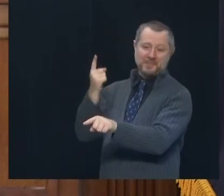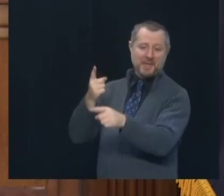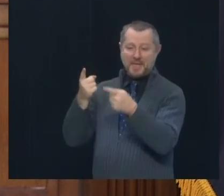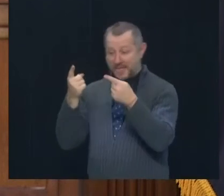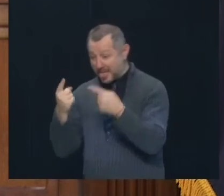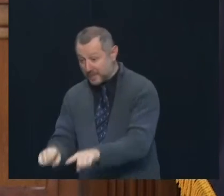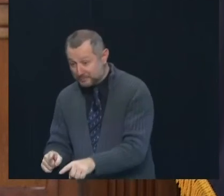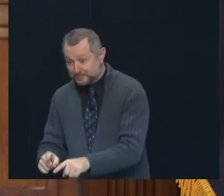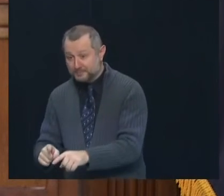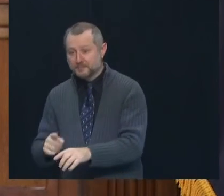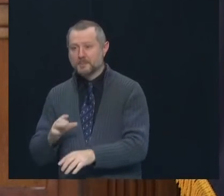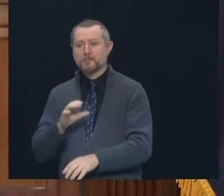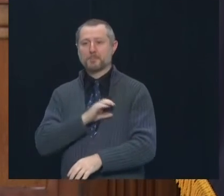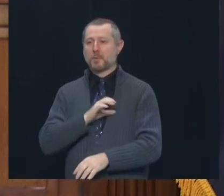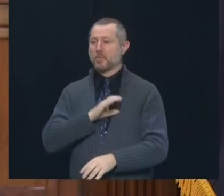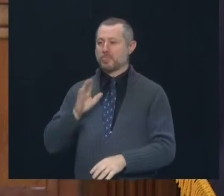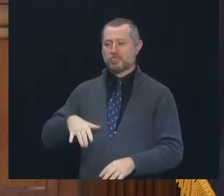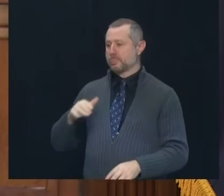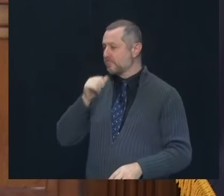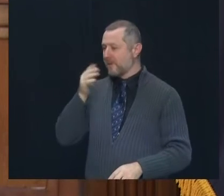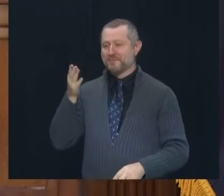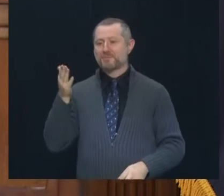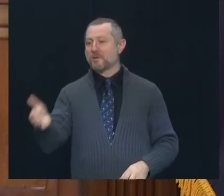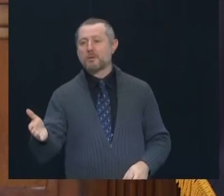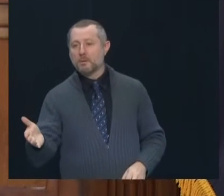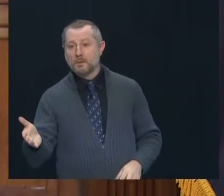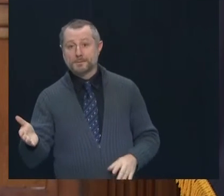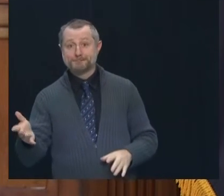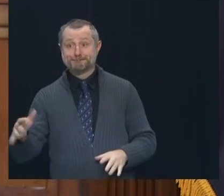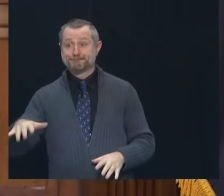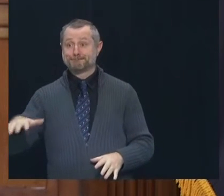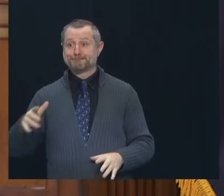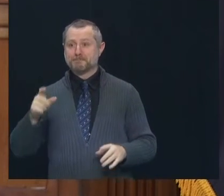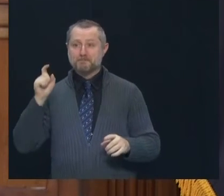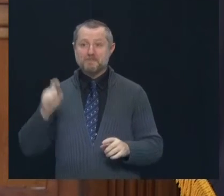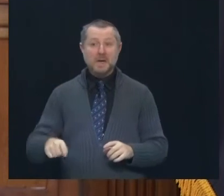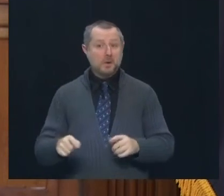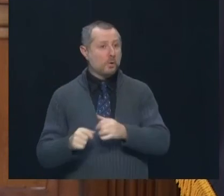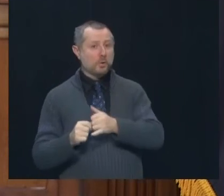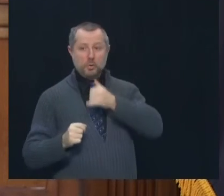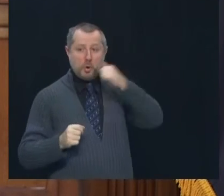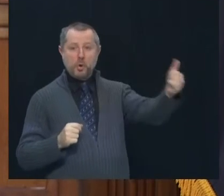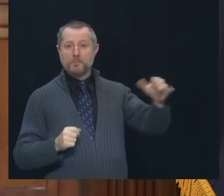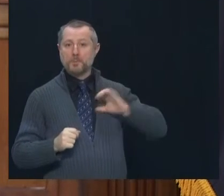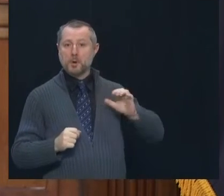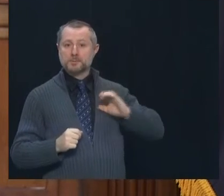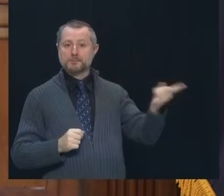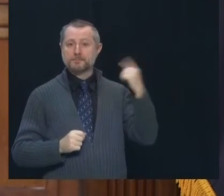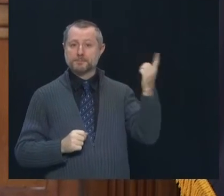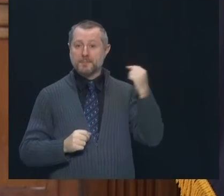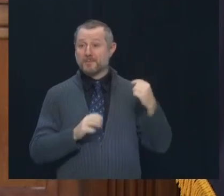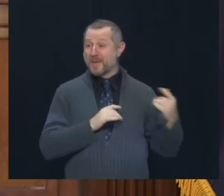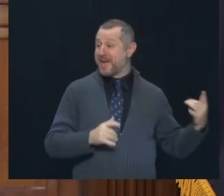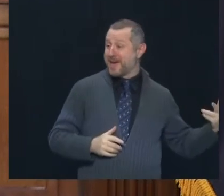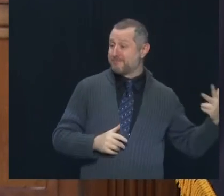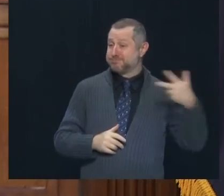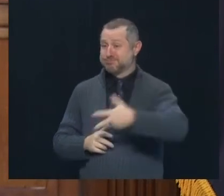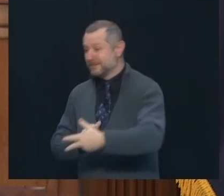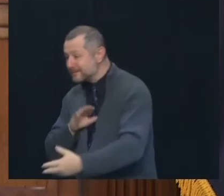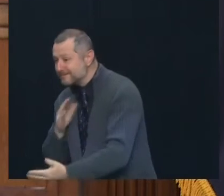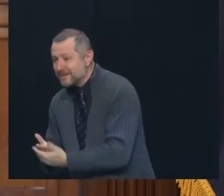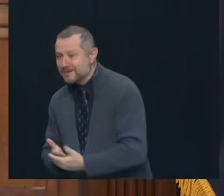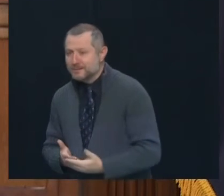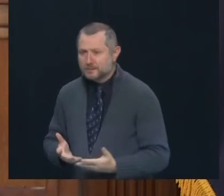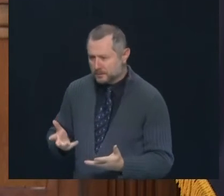involved that generates the need for the police to respond. The question is